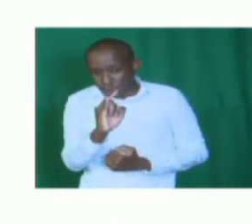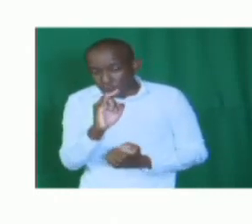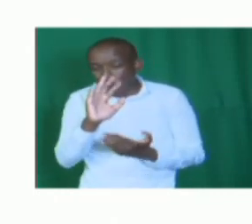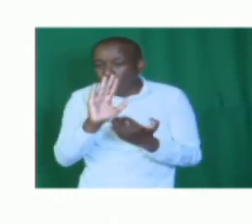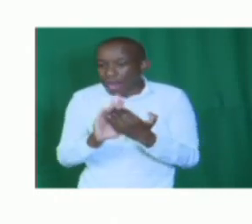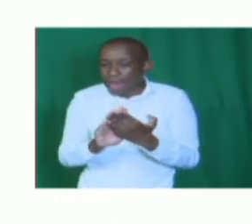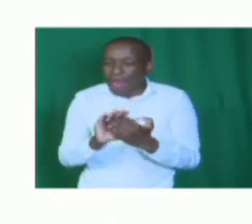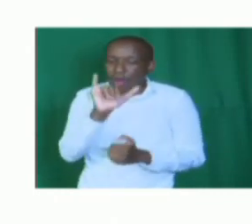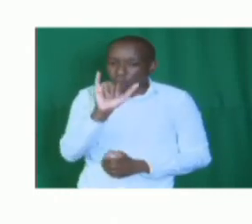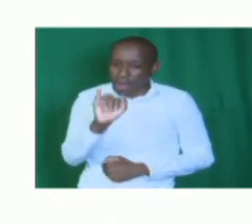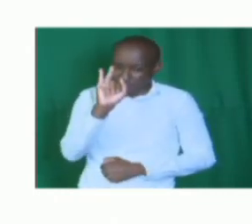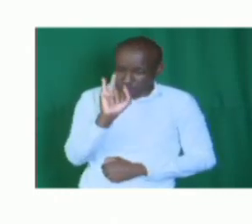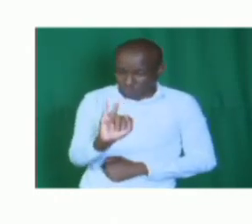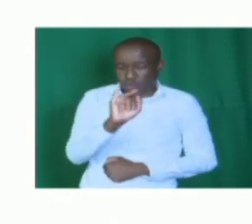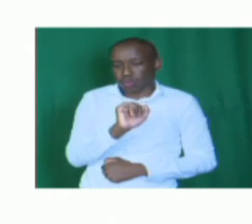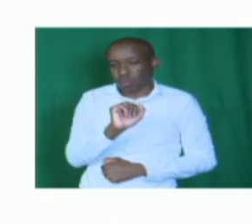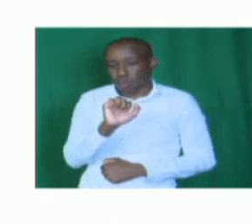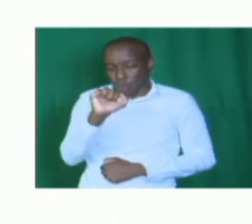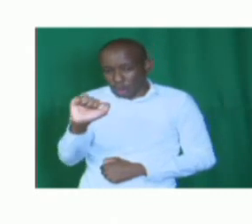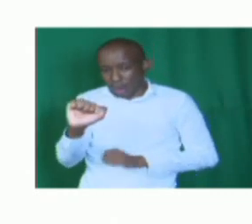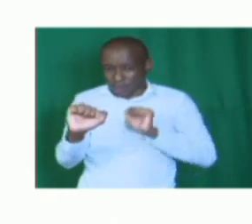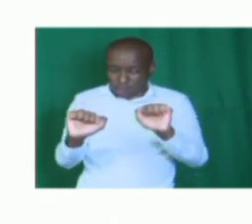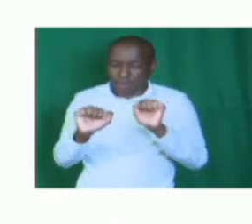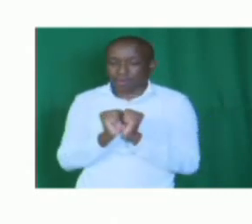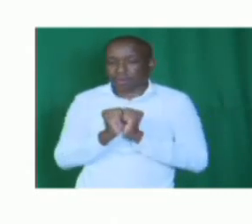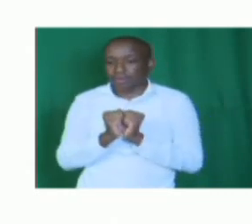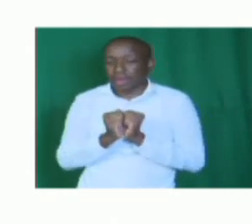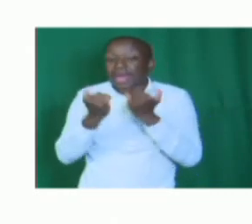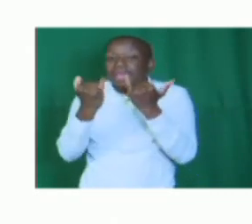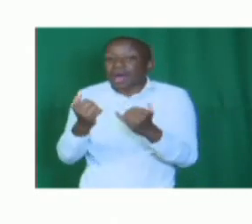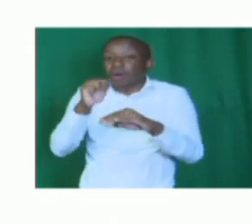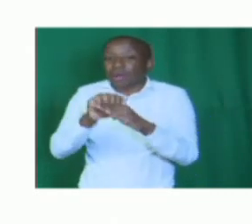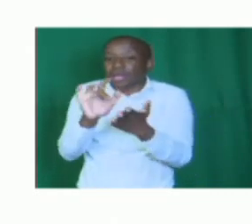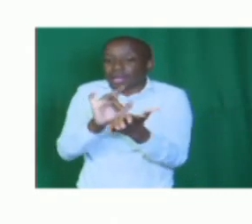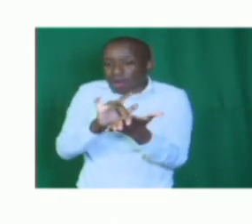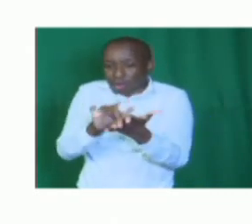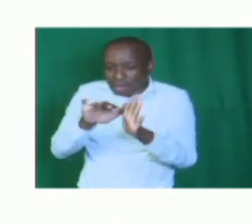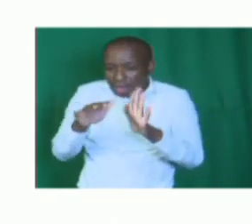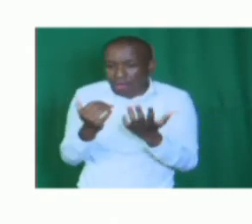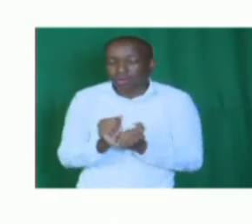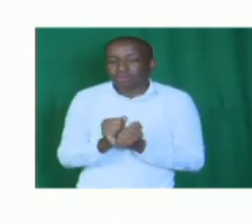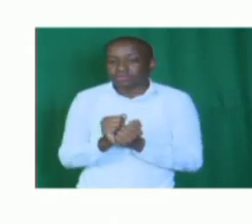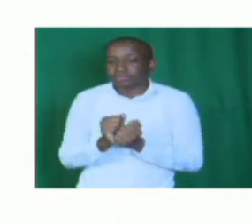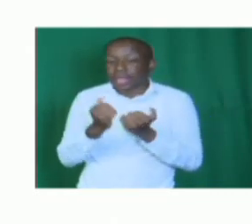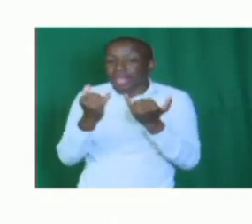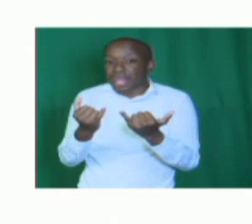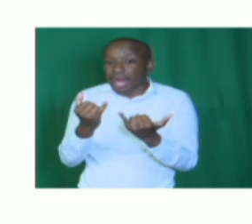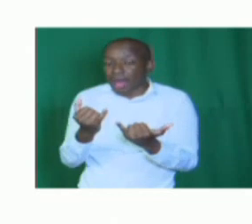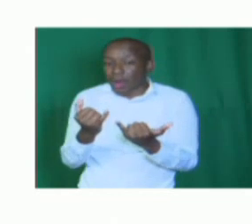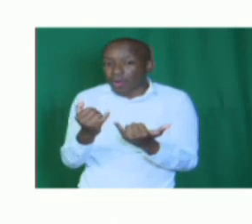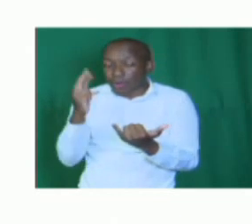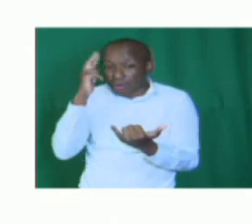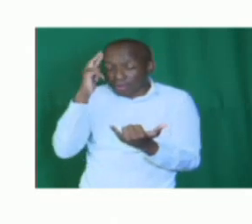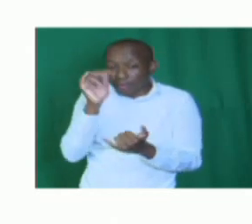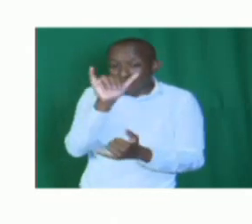and y2. Let us calculate the gradient now. You are going to notice that our